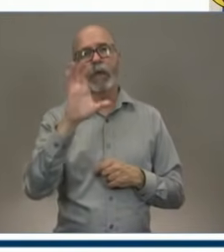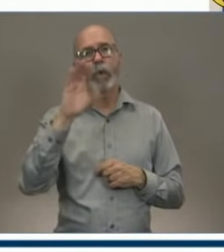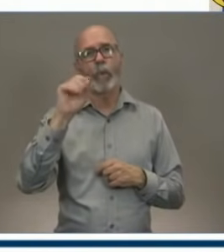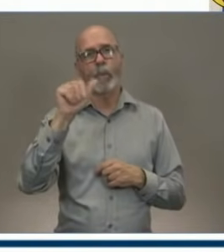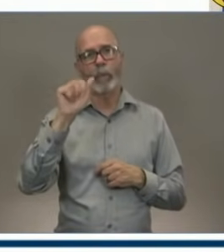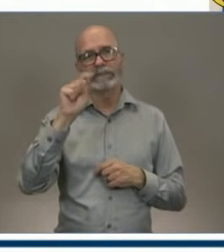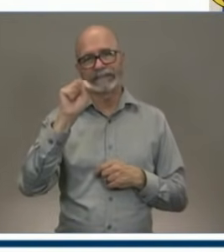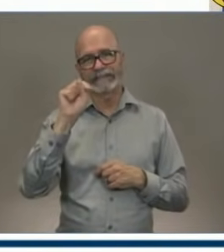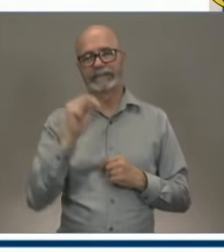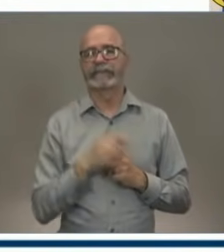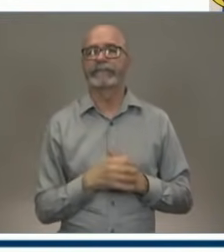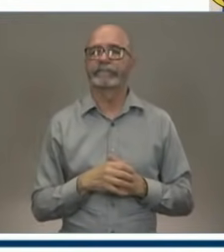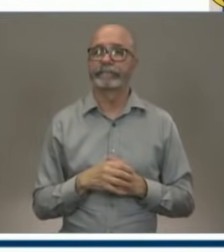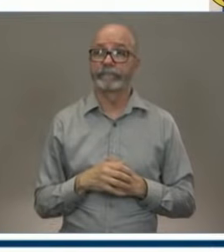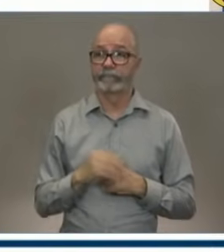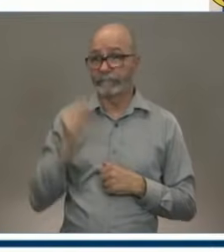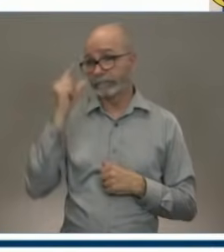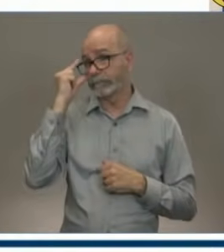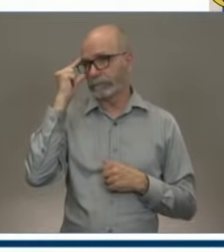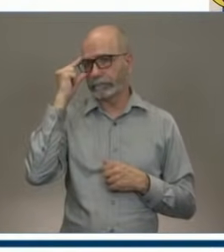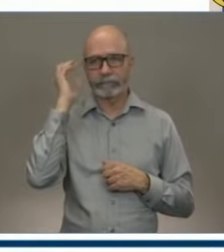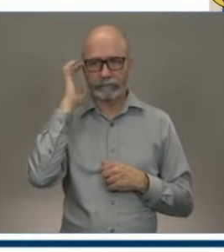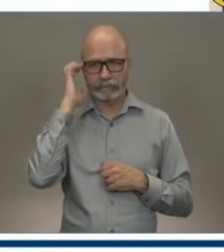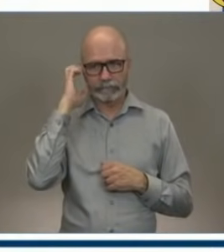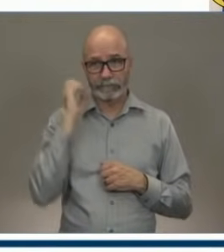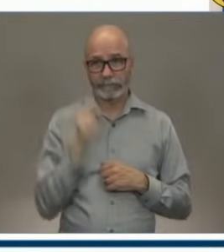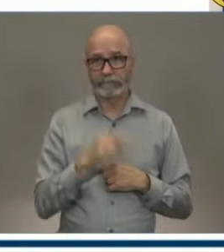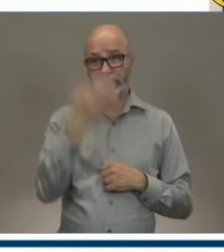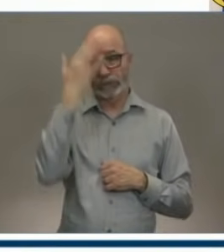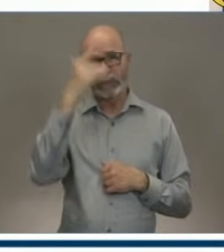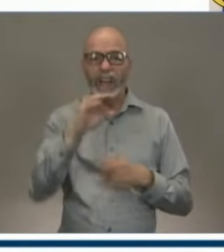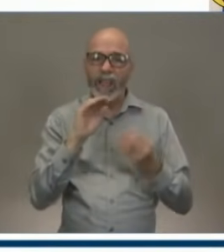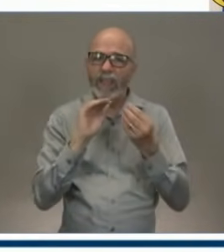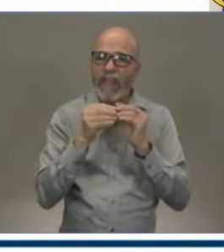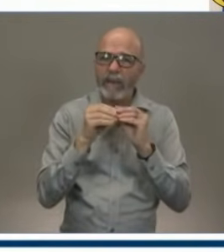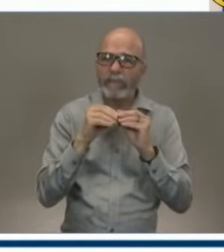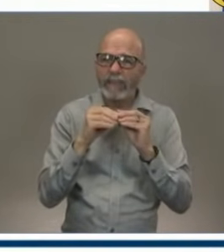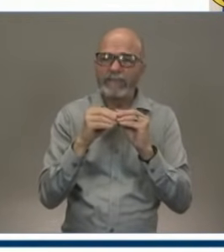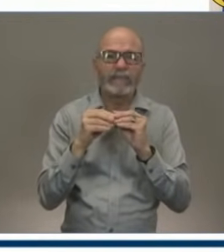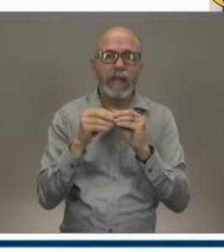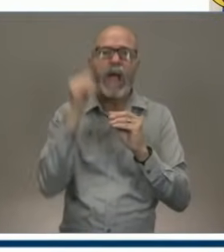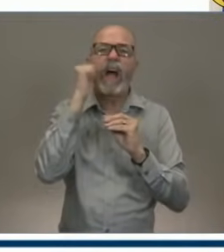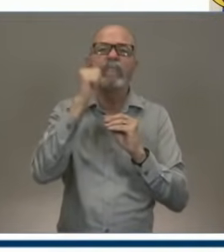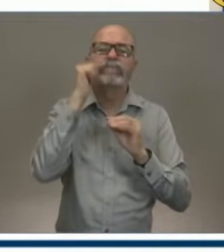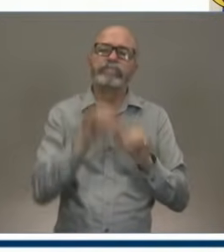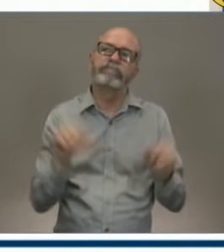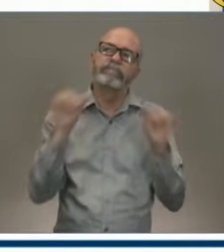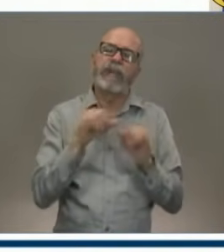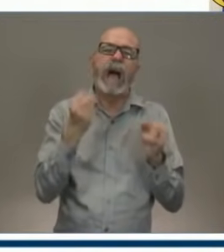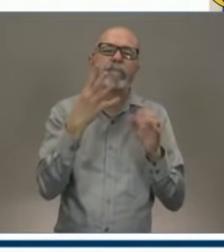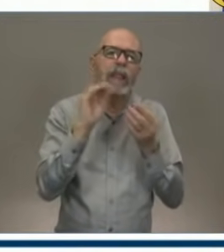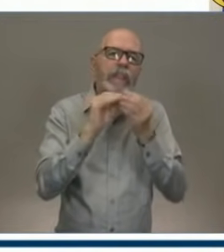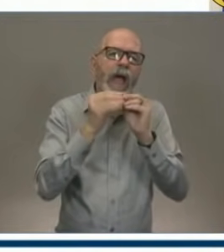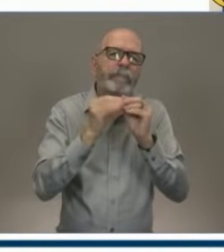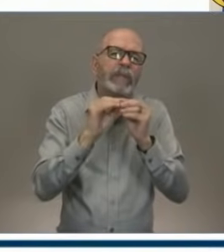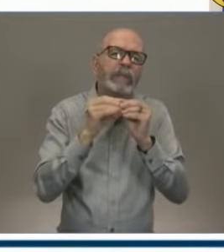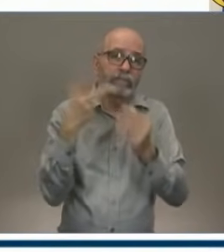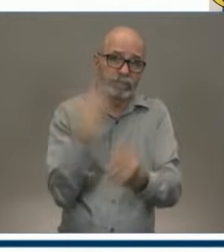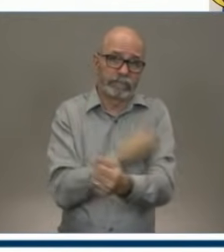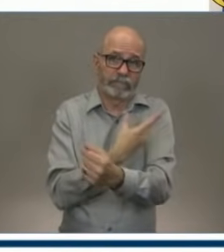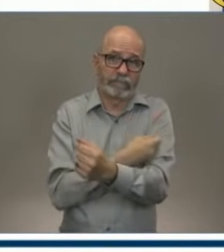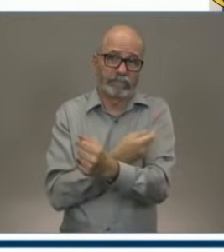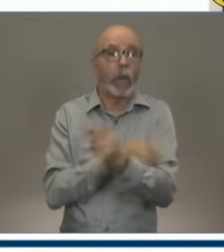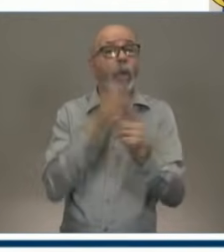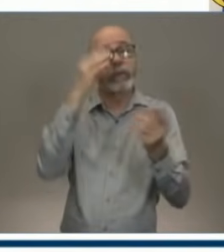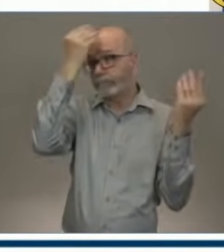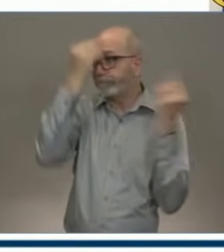about our vaccination numbers just in terms of daily doses that are being given out. I know we are reporting now twice a week,